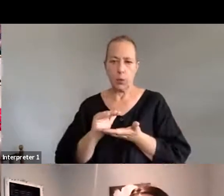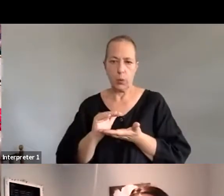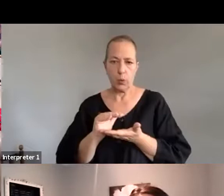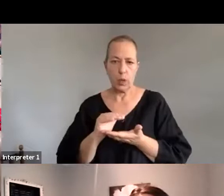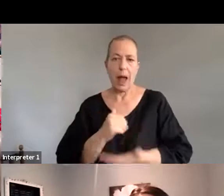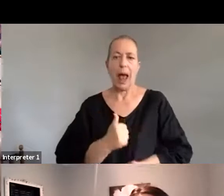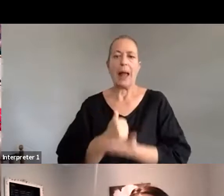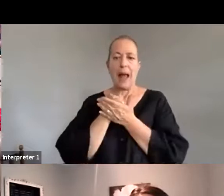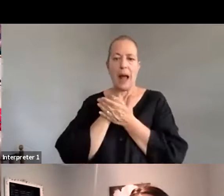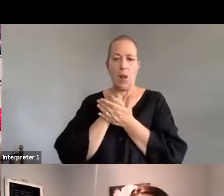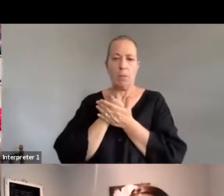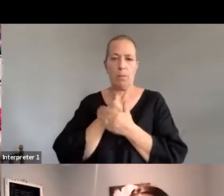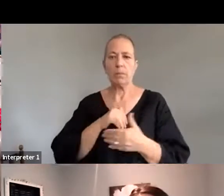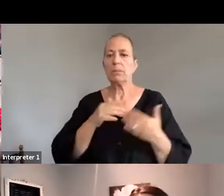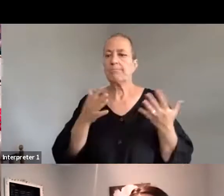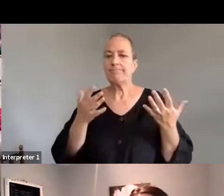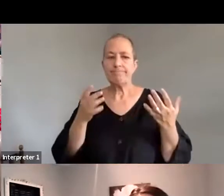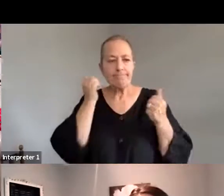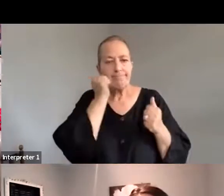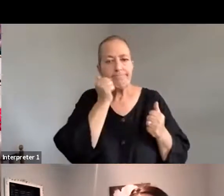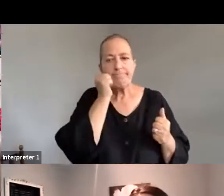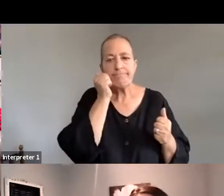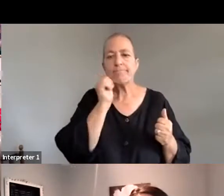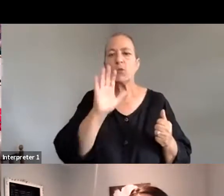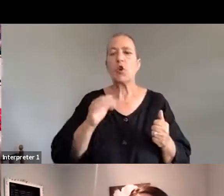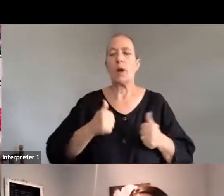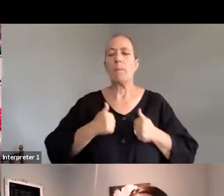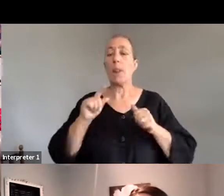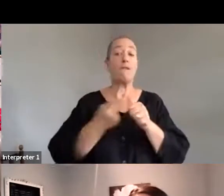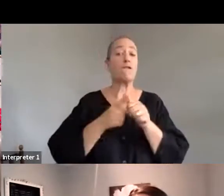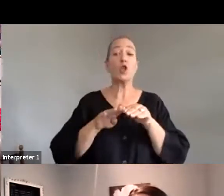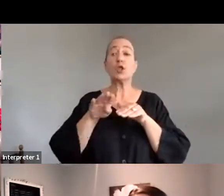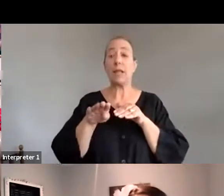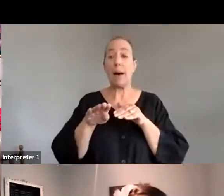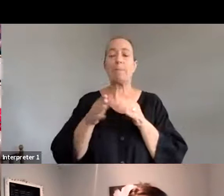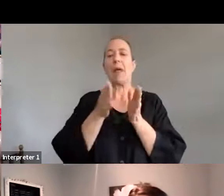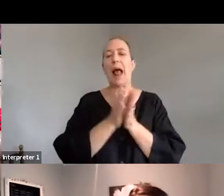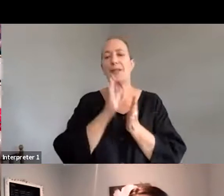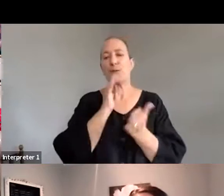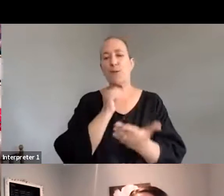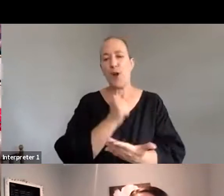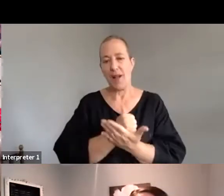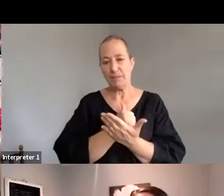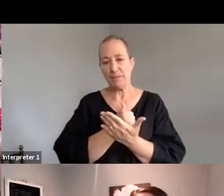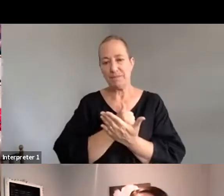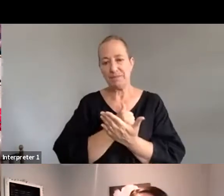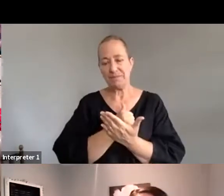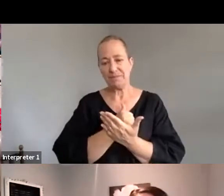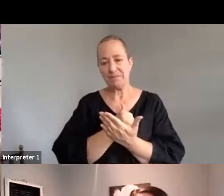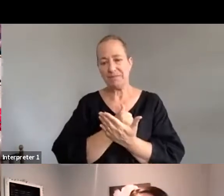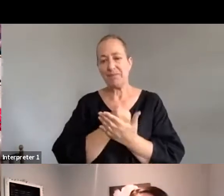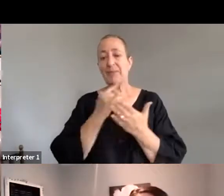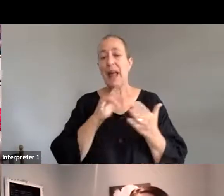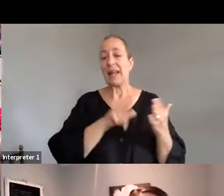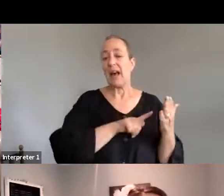with your day-to-day life. It's the first step is really for you to ask for help. So let me pass it on to